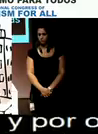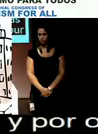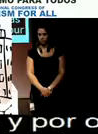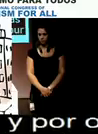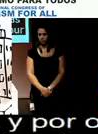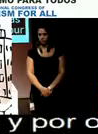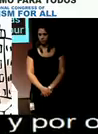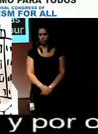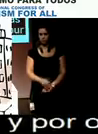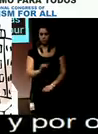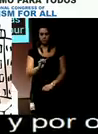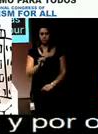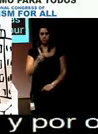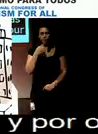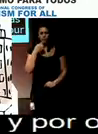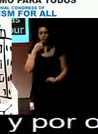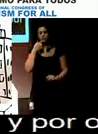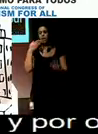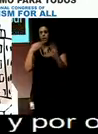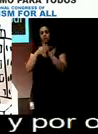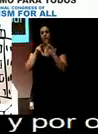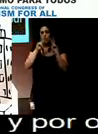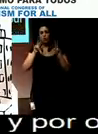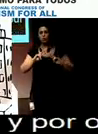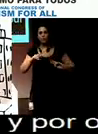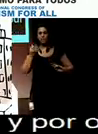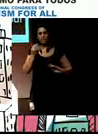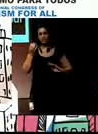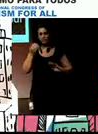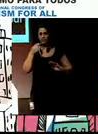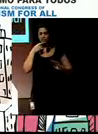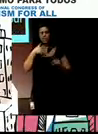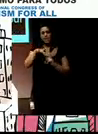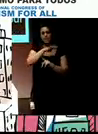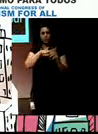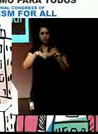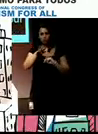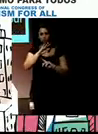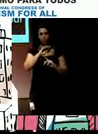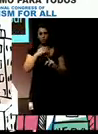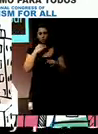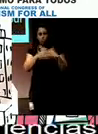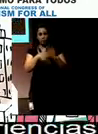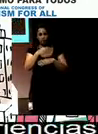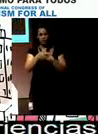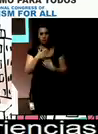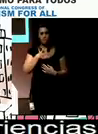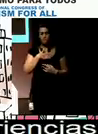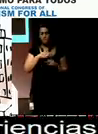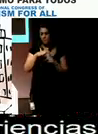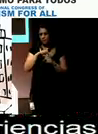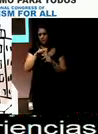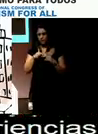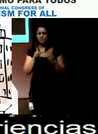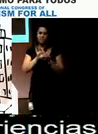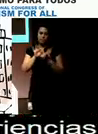We will define universal accessibility as a condition to be compiled of